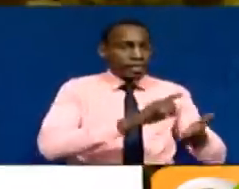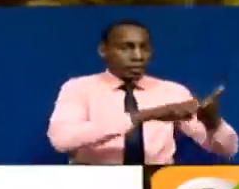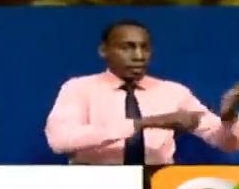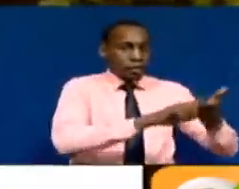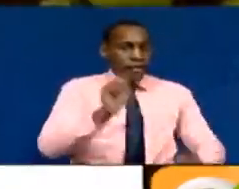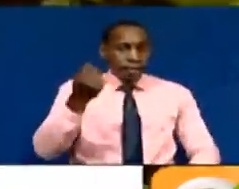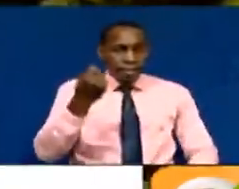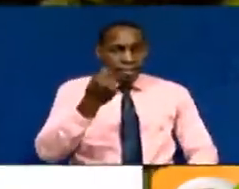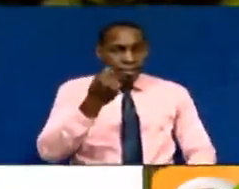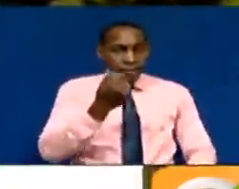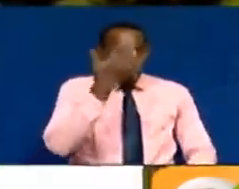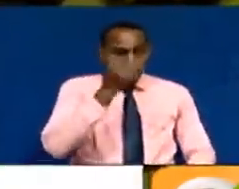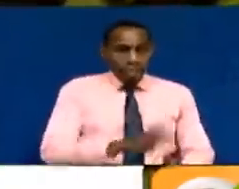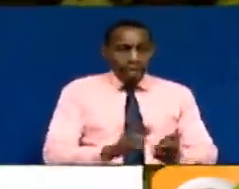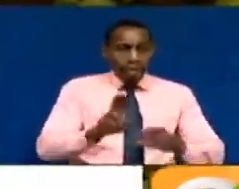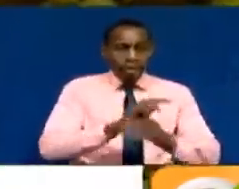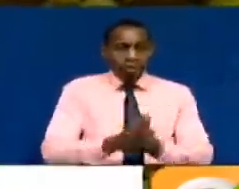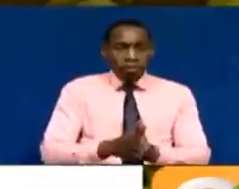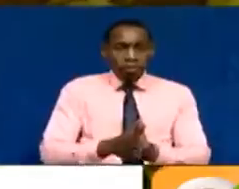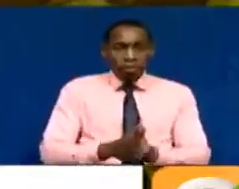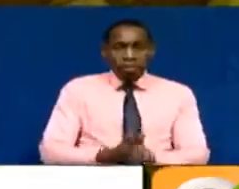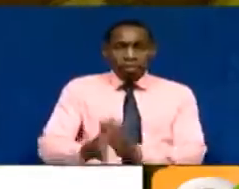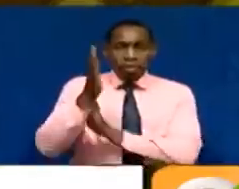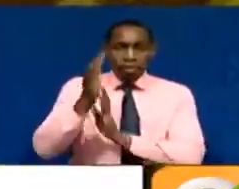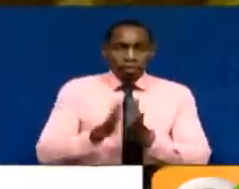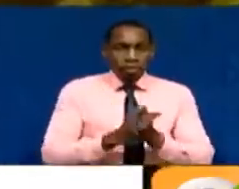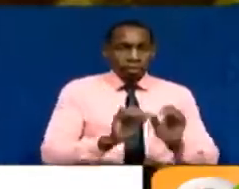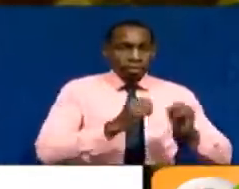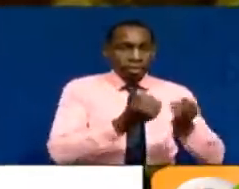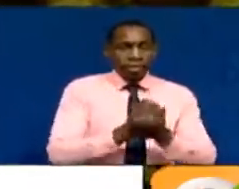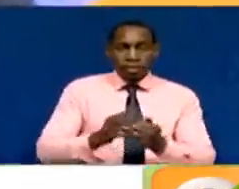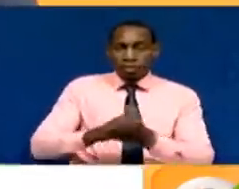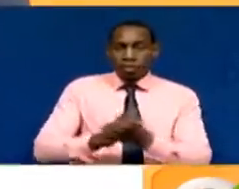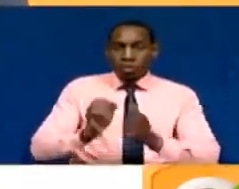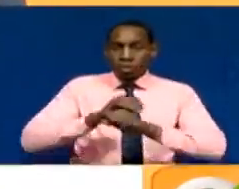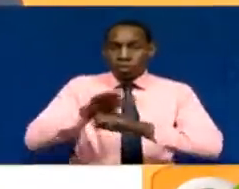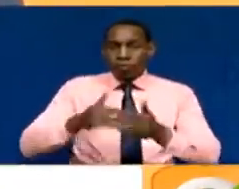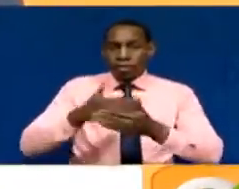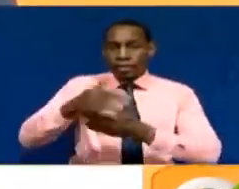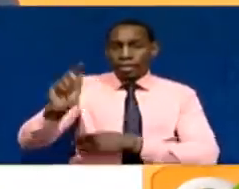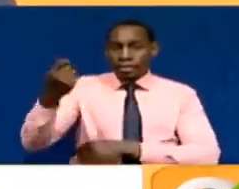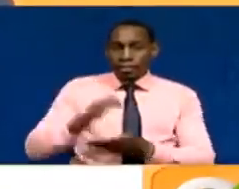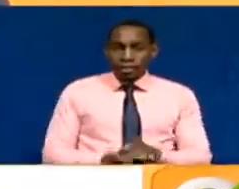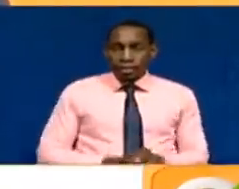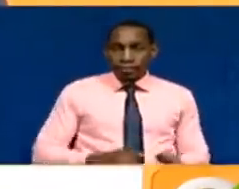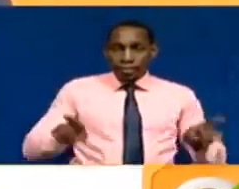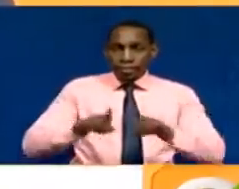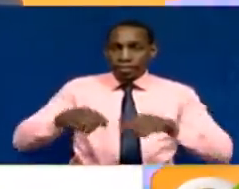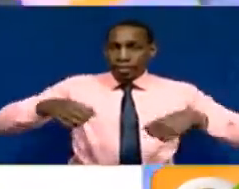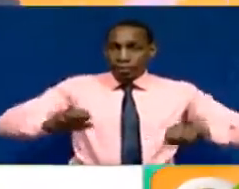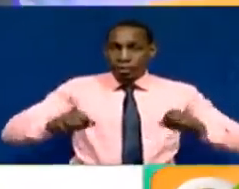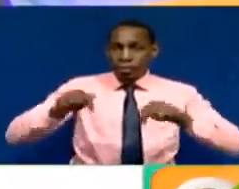accusing the president of using state security apparatus to influence his succession. Even the border